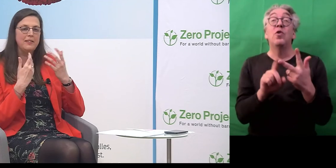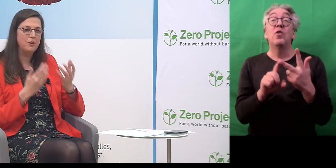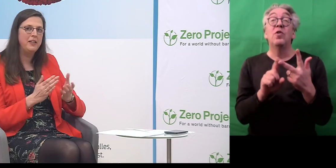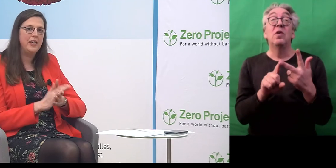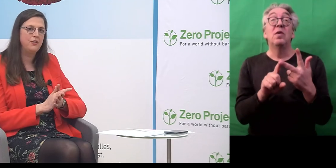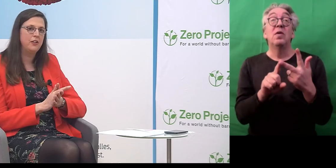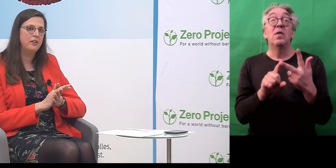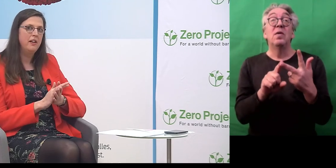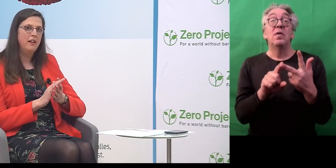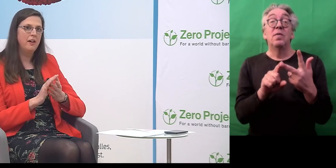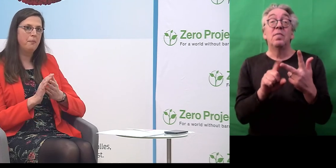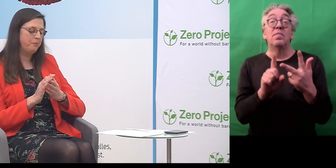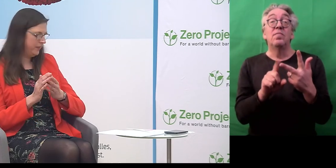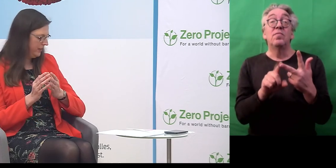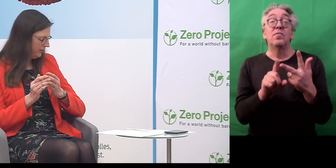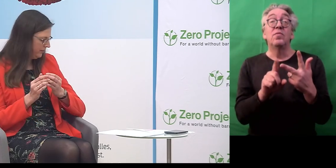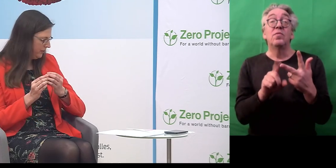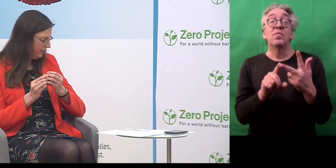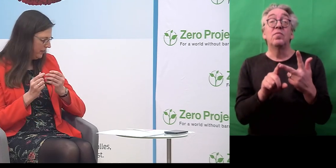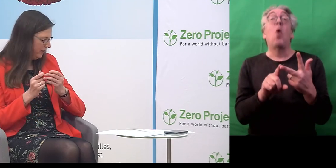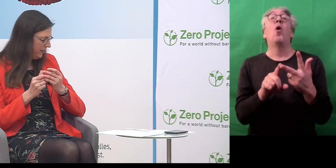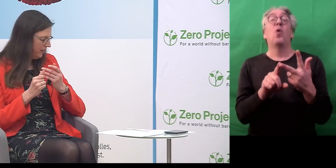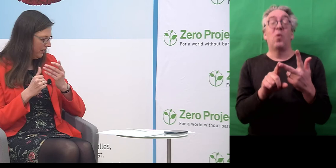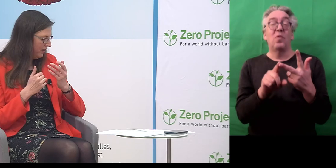is this nomination